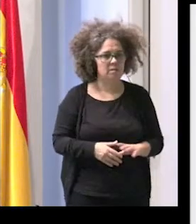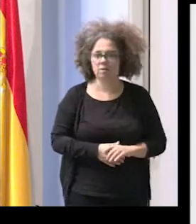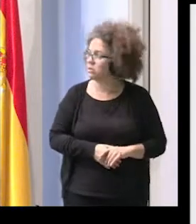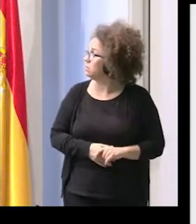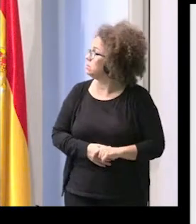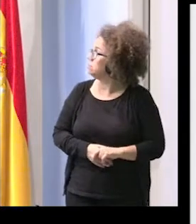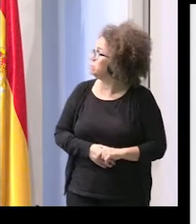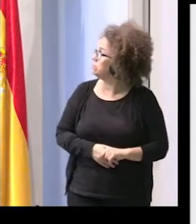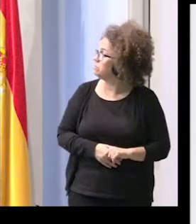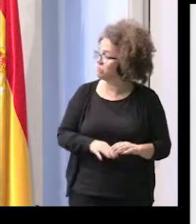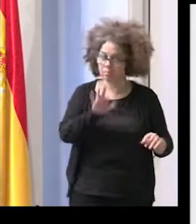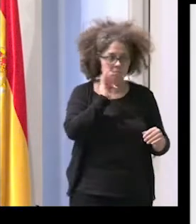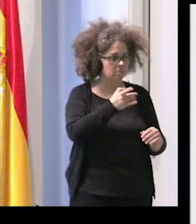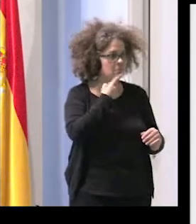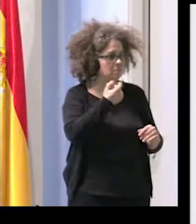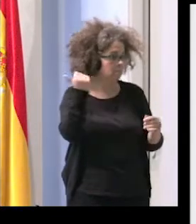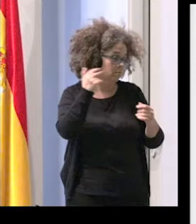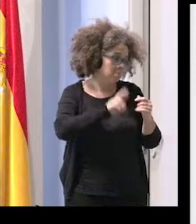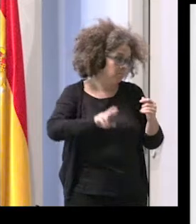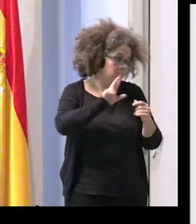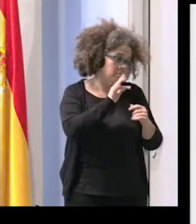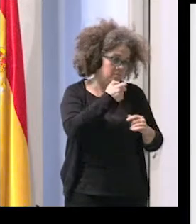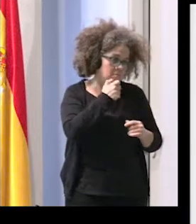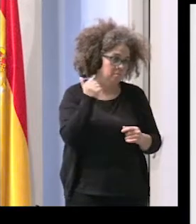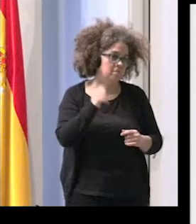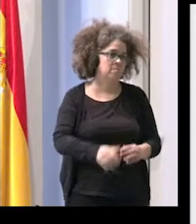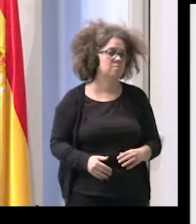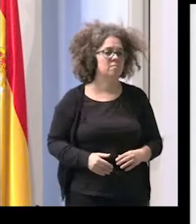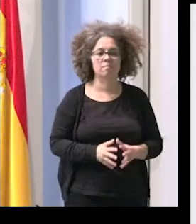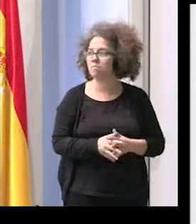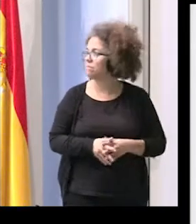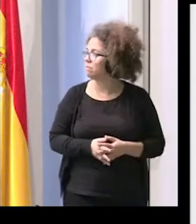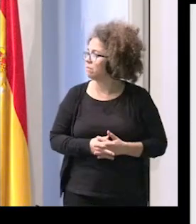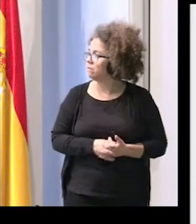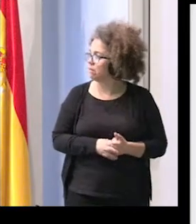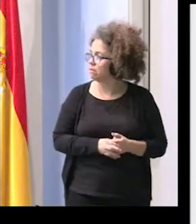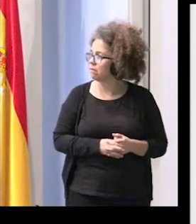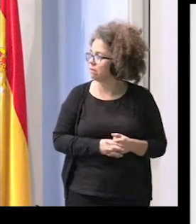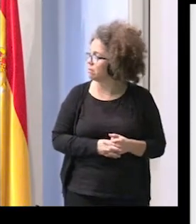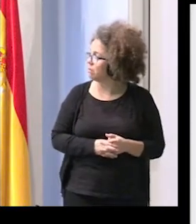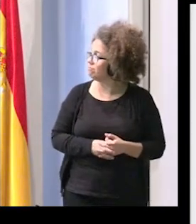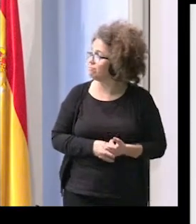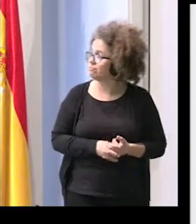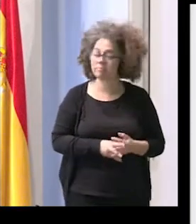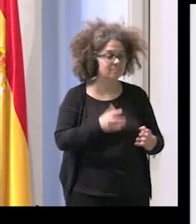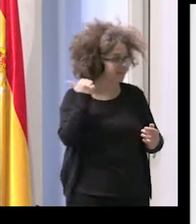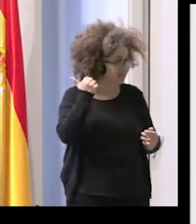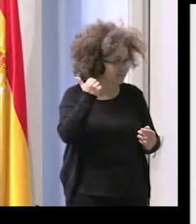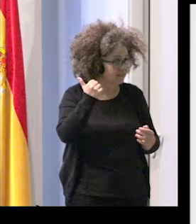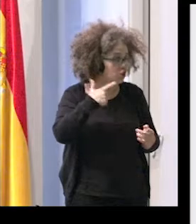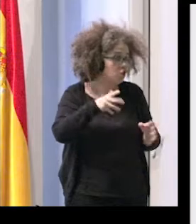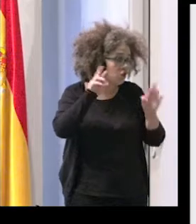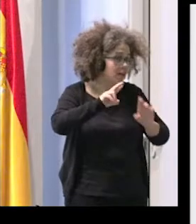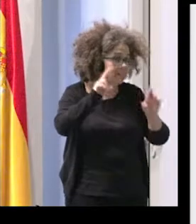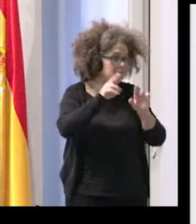I'm going out of the room now, and I'll be back later. So I hope you could hear the anger in the postdoc's